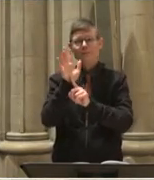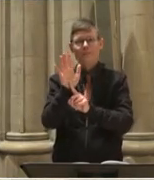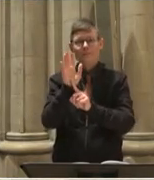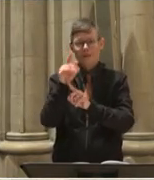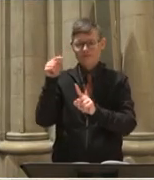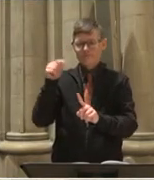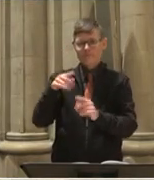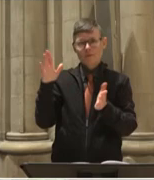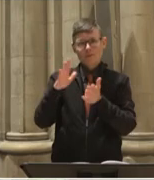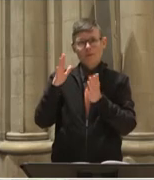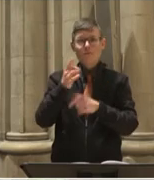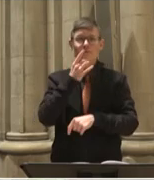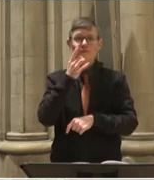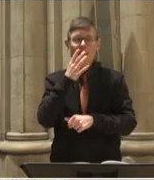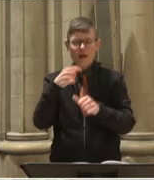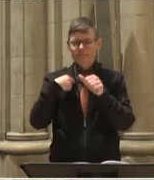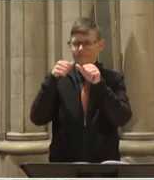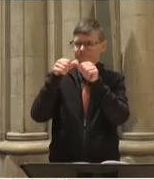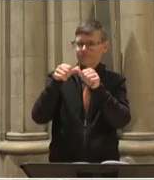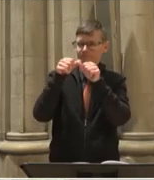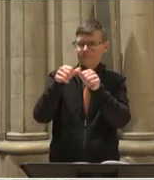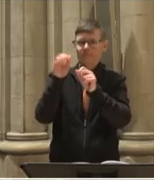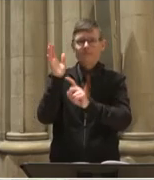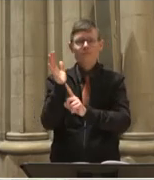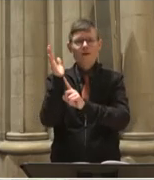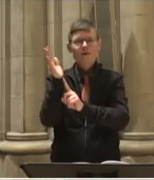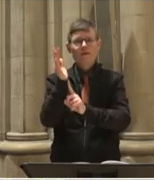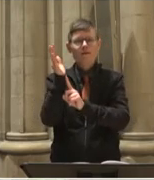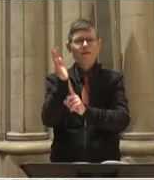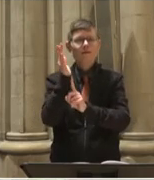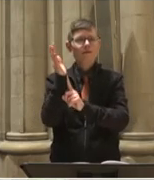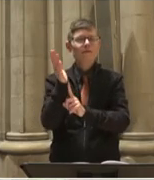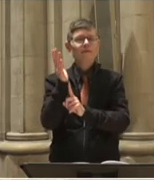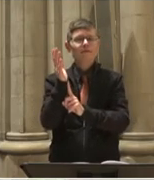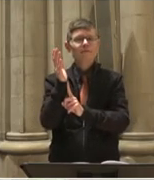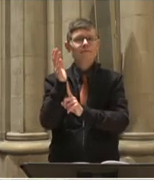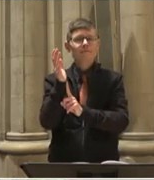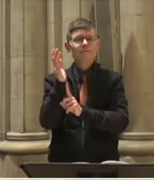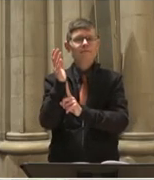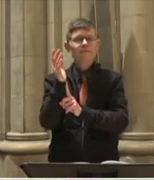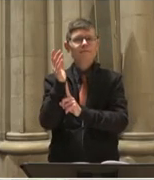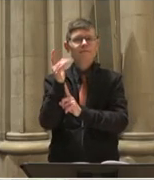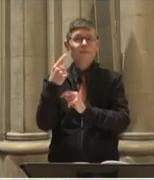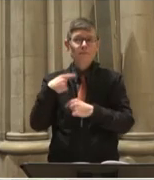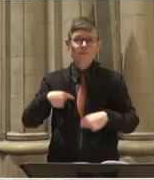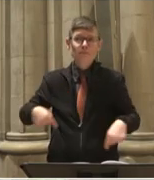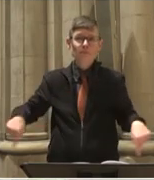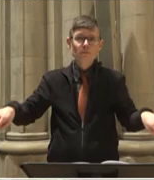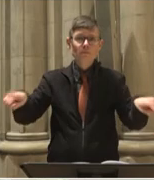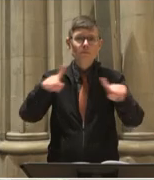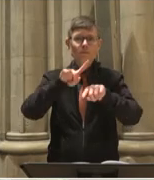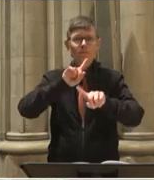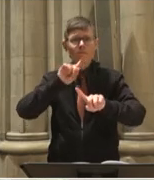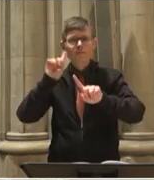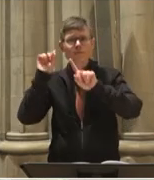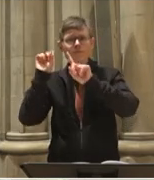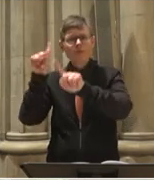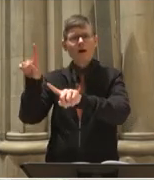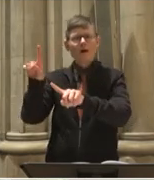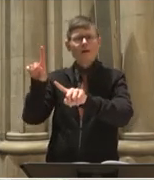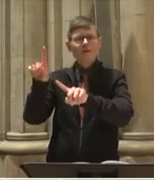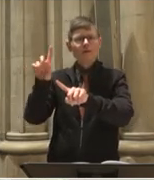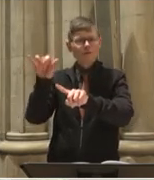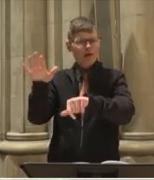Mine, I'm Gonna Let It Shine." How are we to respond to the call that is